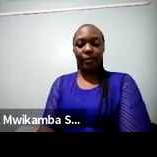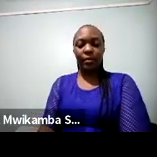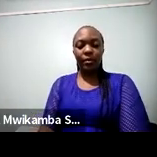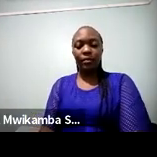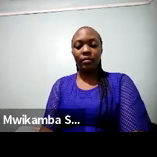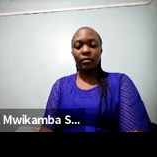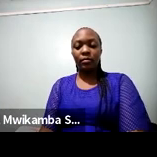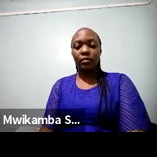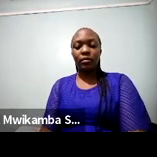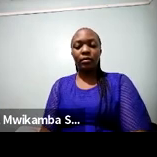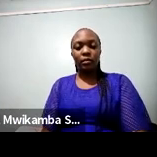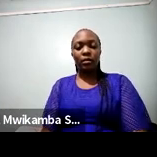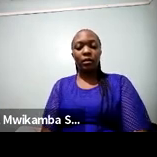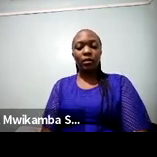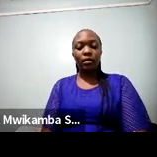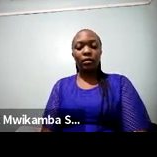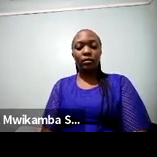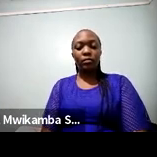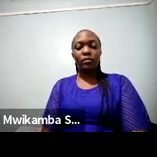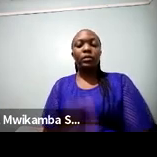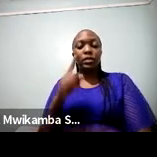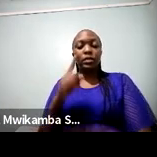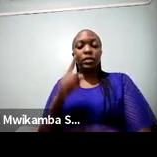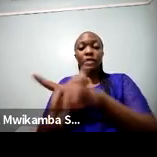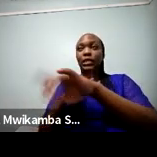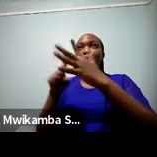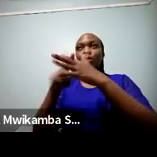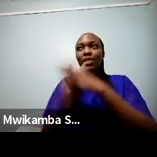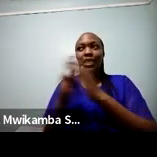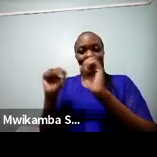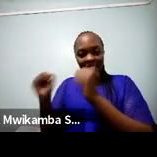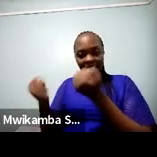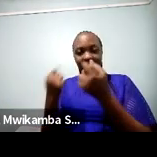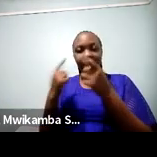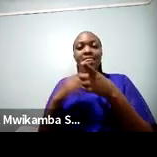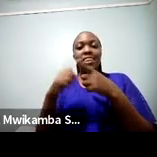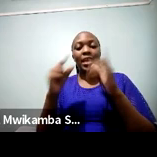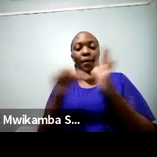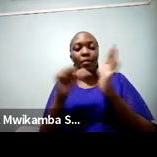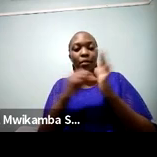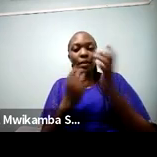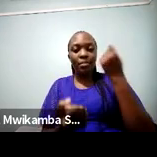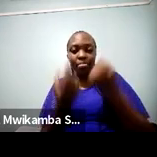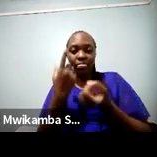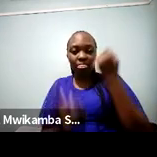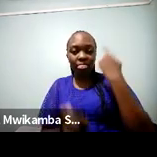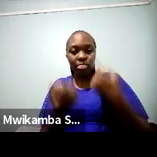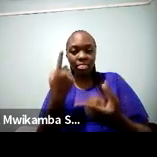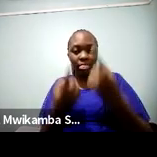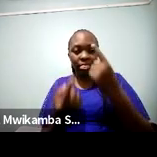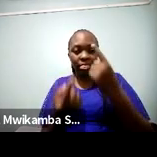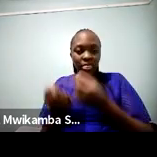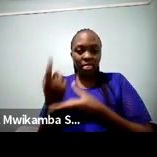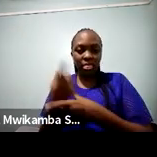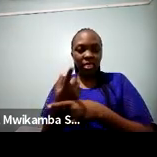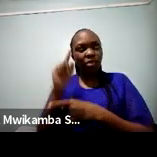the problem, you start saving, then problems start popping up. Do you think Yes. saving with insurance